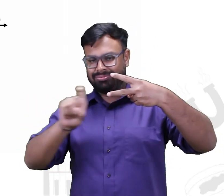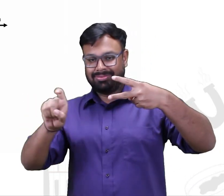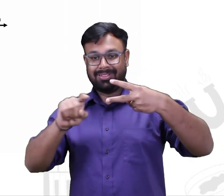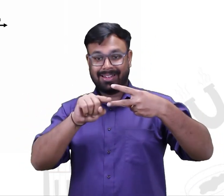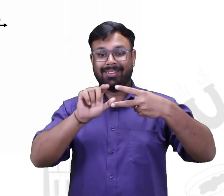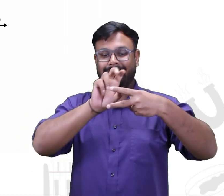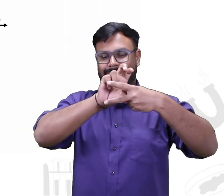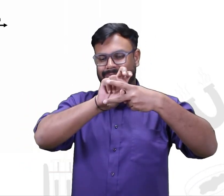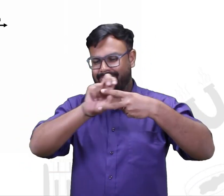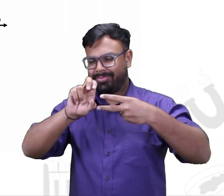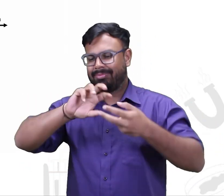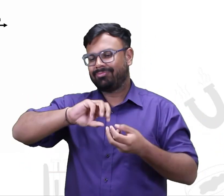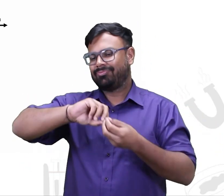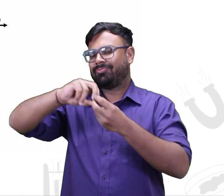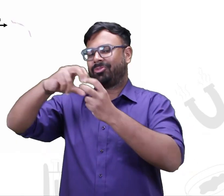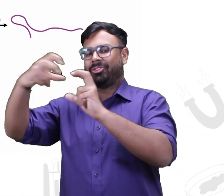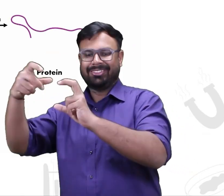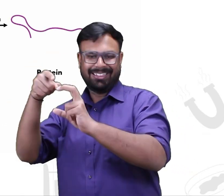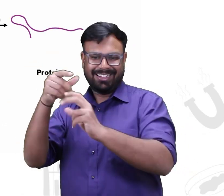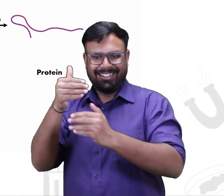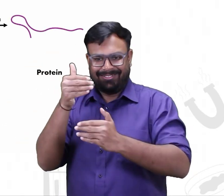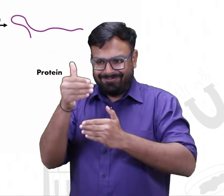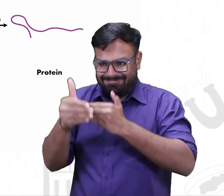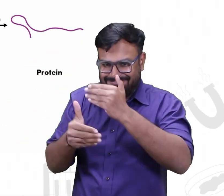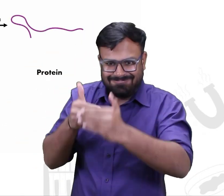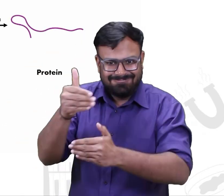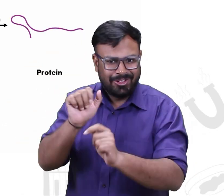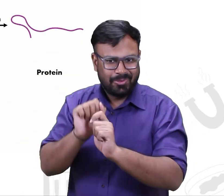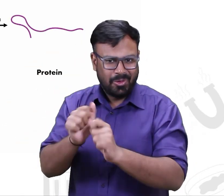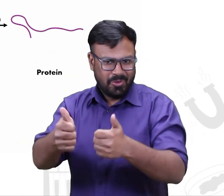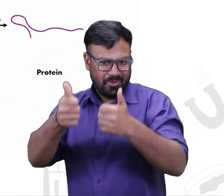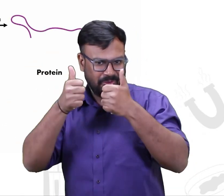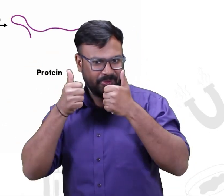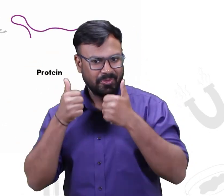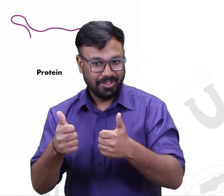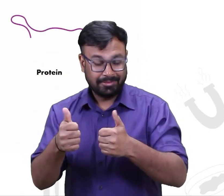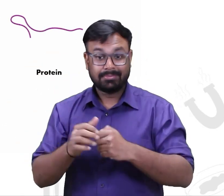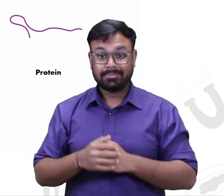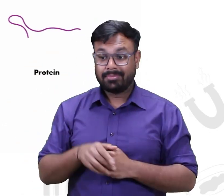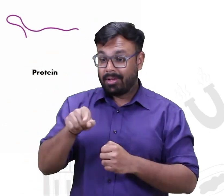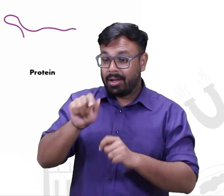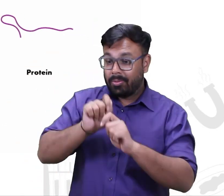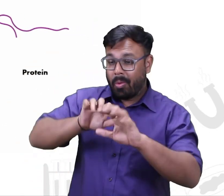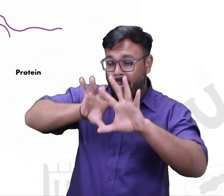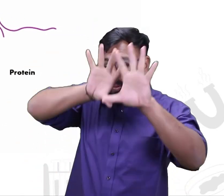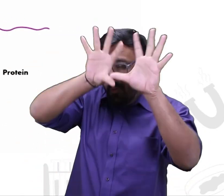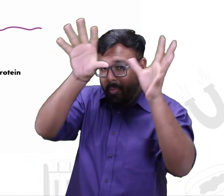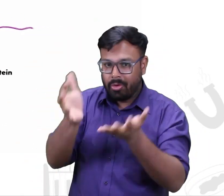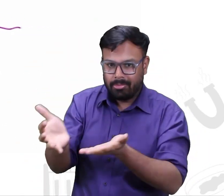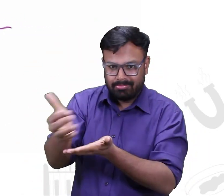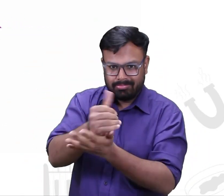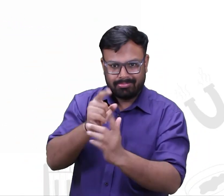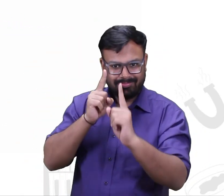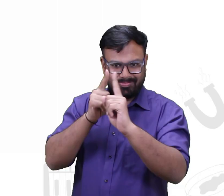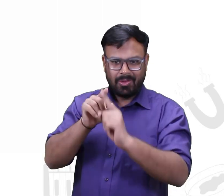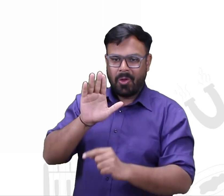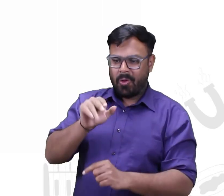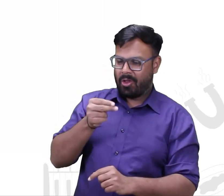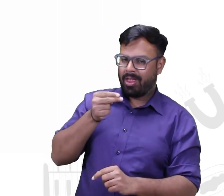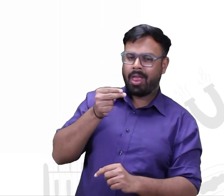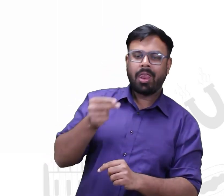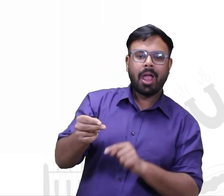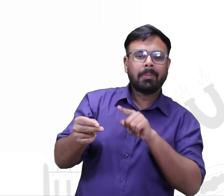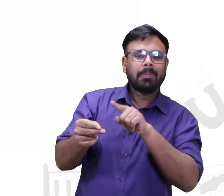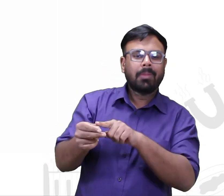function. In order to function properly, all protein needs to acquire a particular conformation. We call